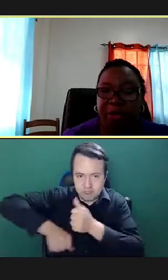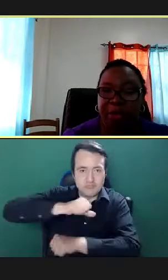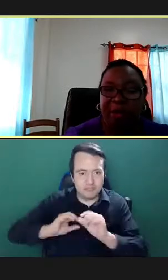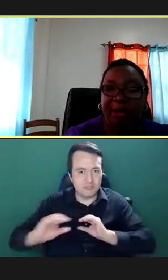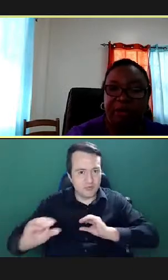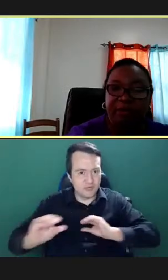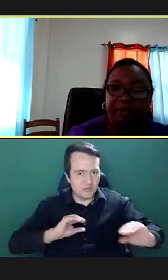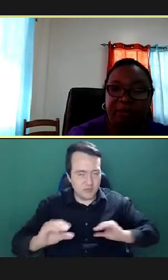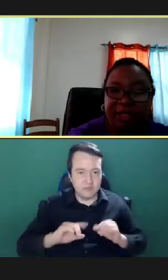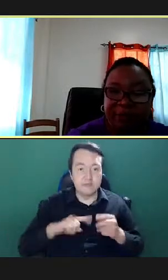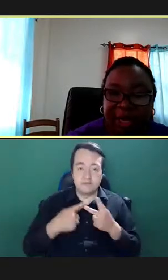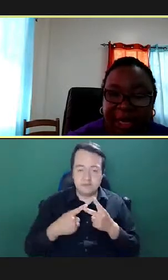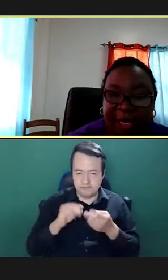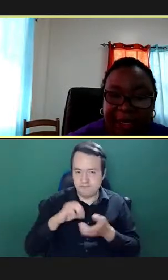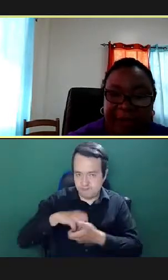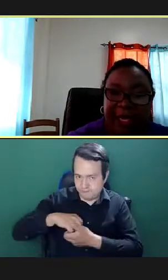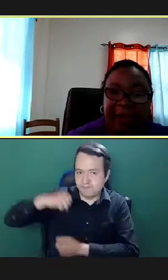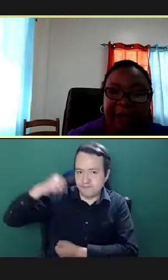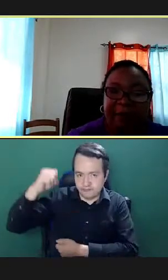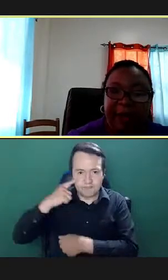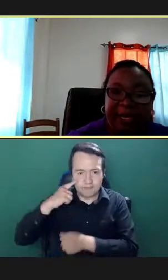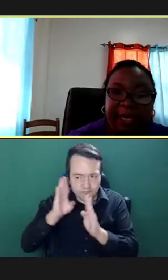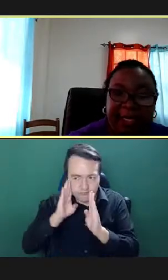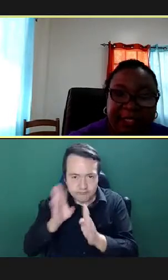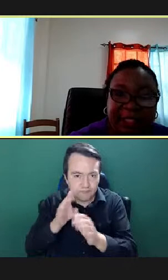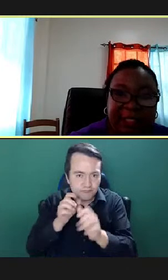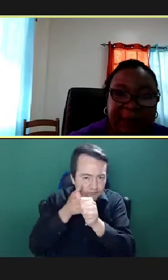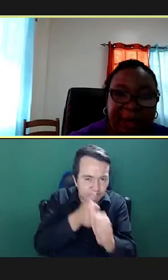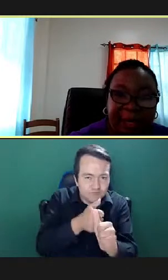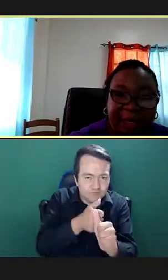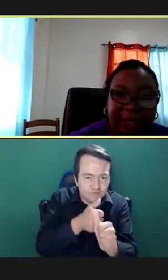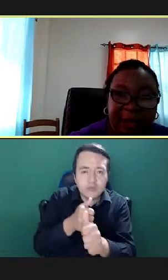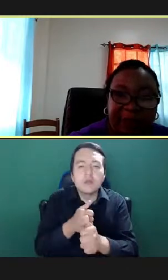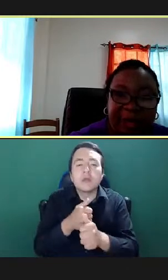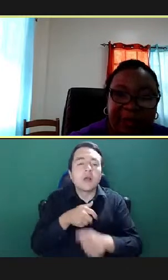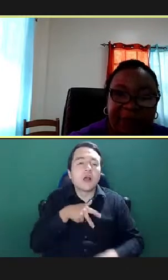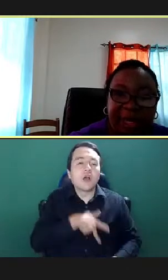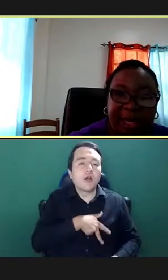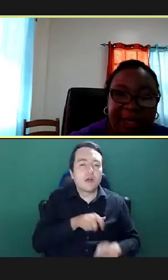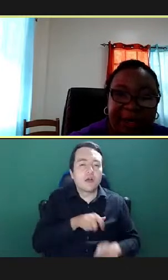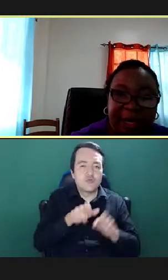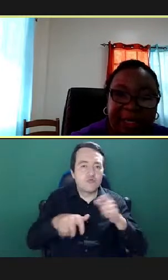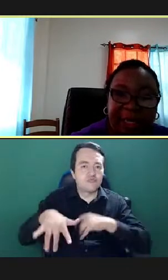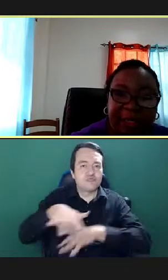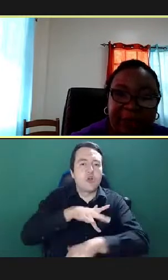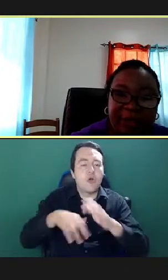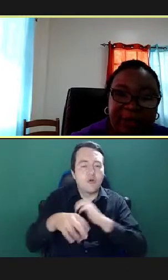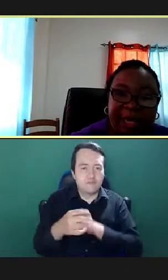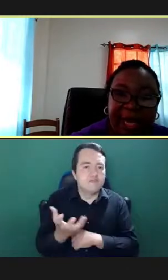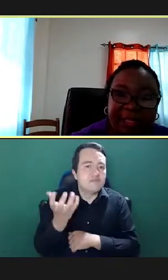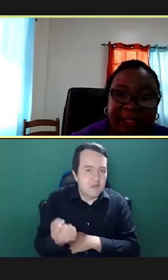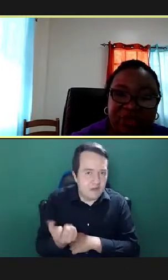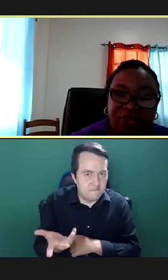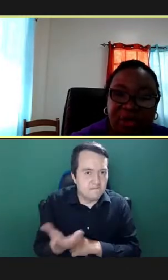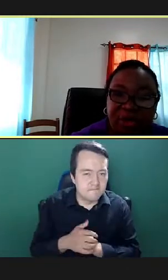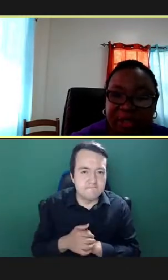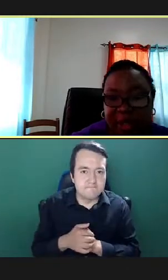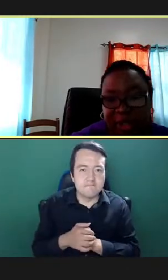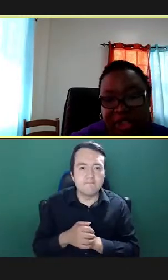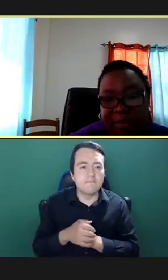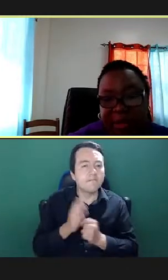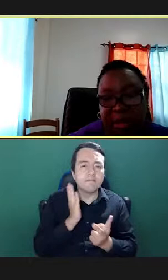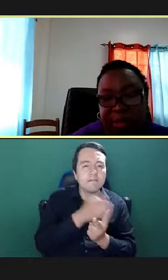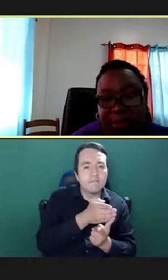social work program at the University of Guyana, financed by the government of Guyana, and can also be accessed through